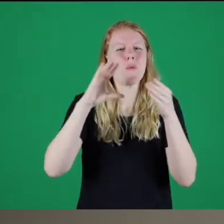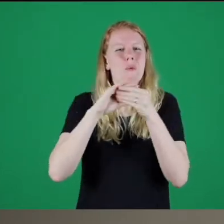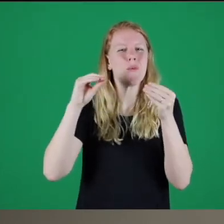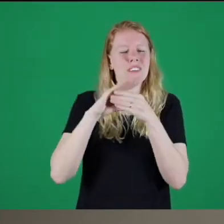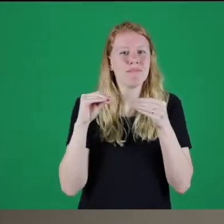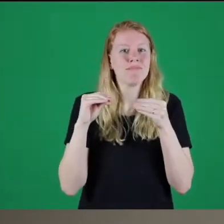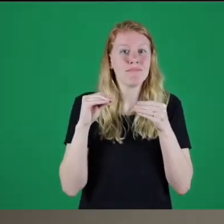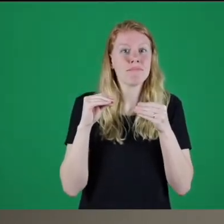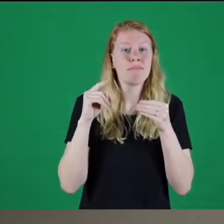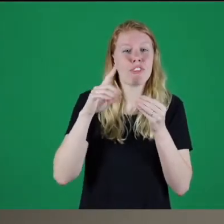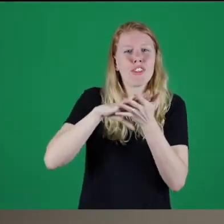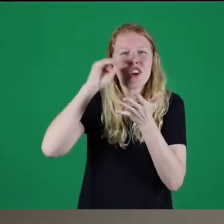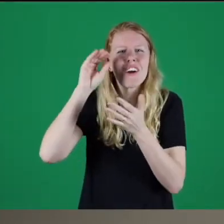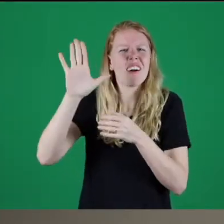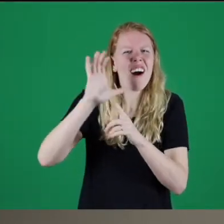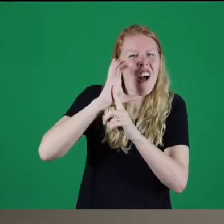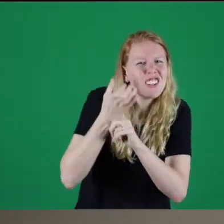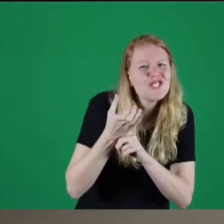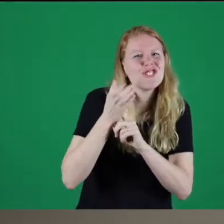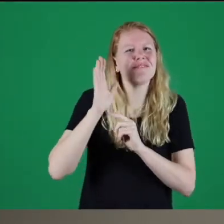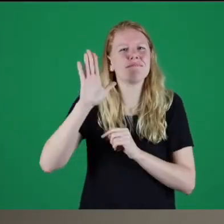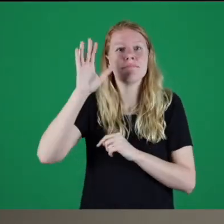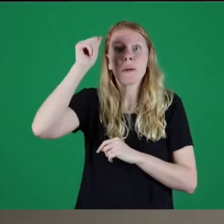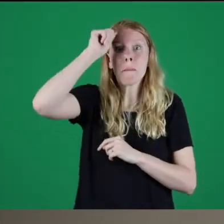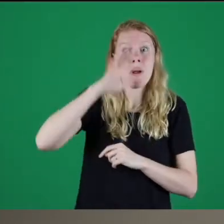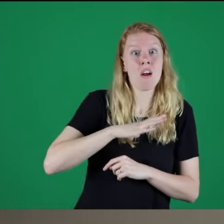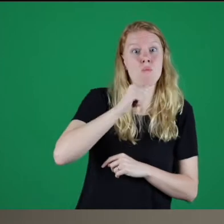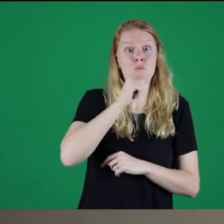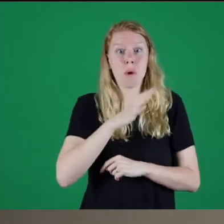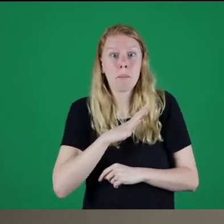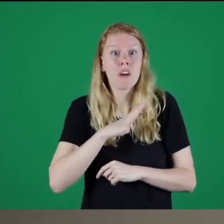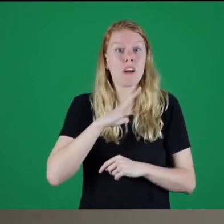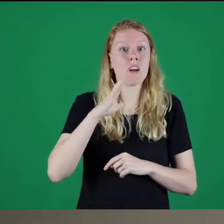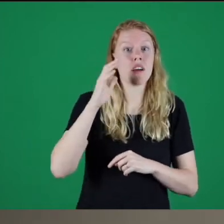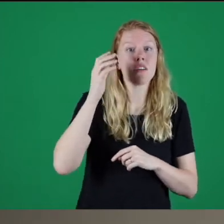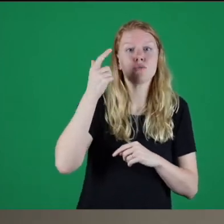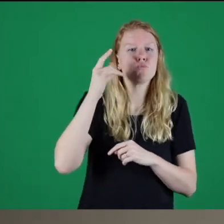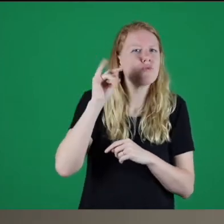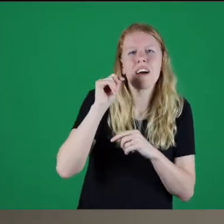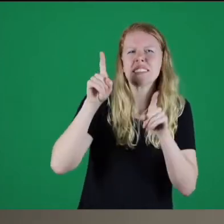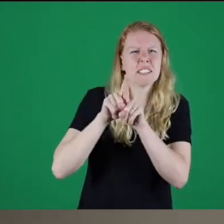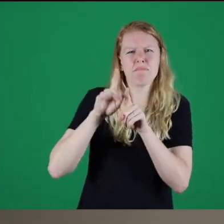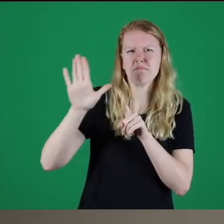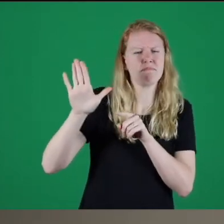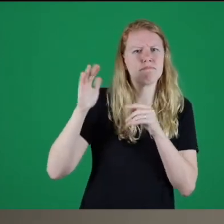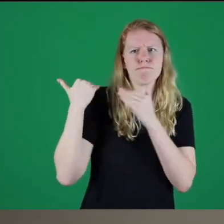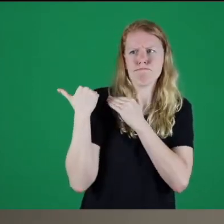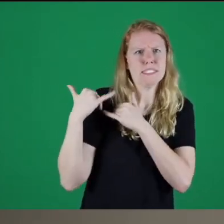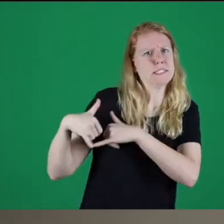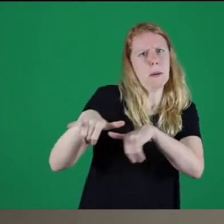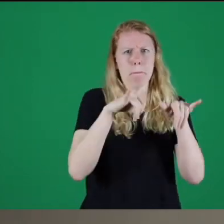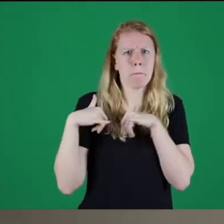their culture. So a griot, a man or a woman, they both basically have the same job, might approach a village and sing out, "Yeah,